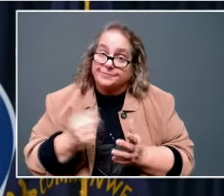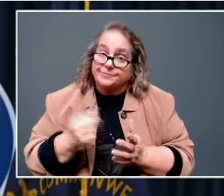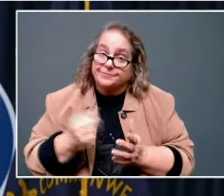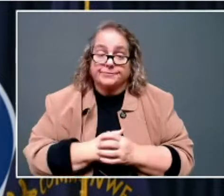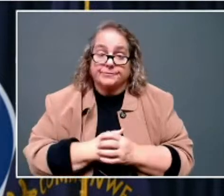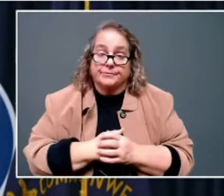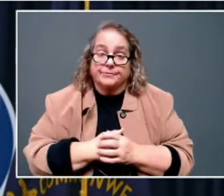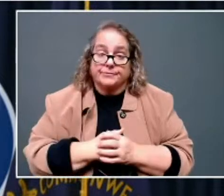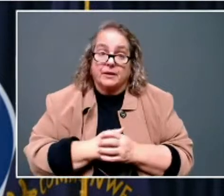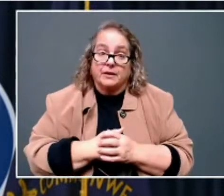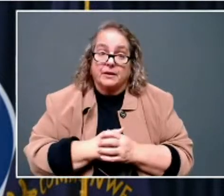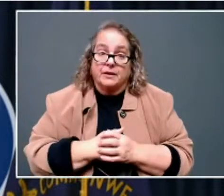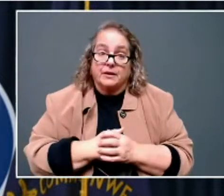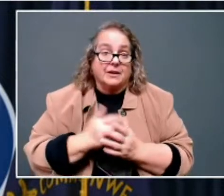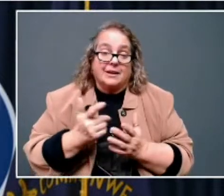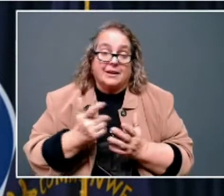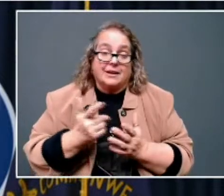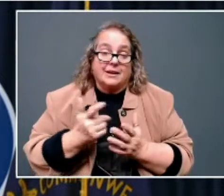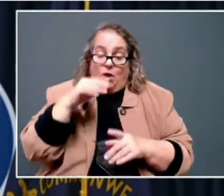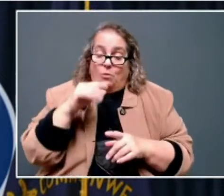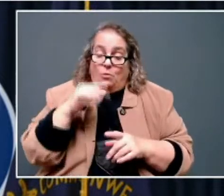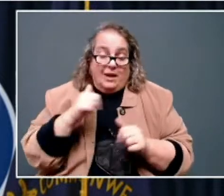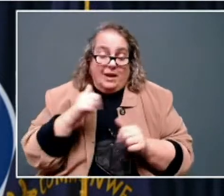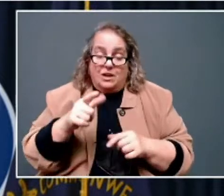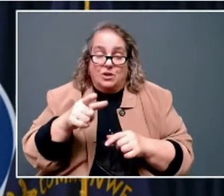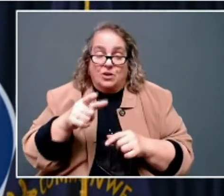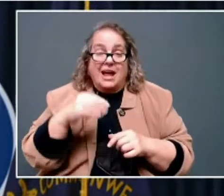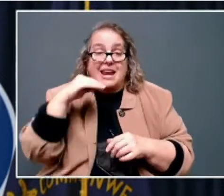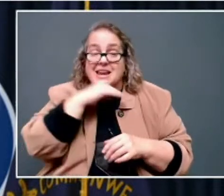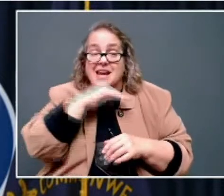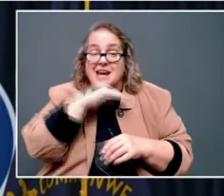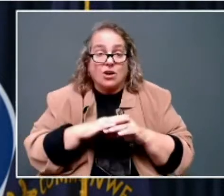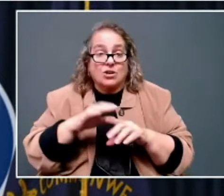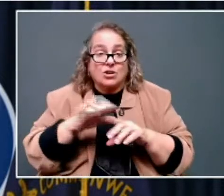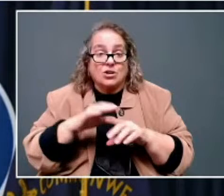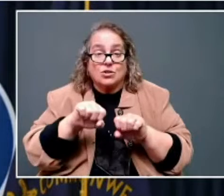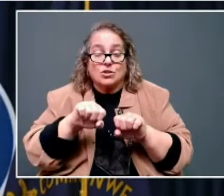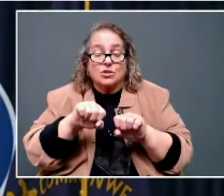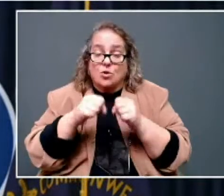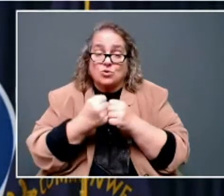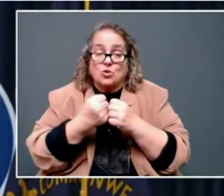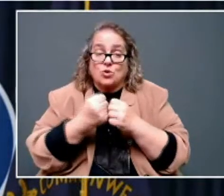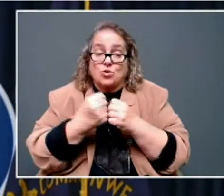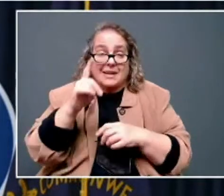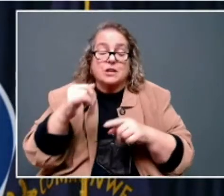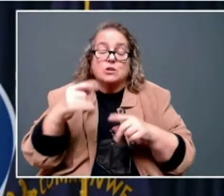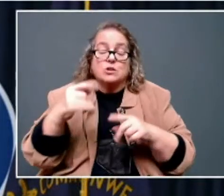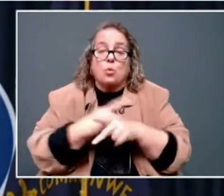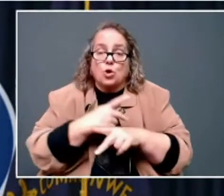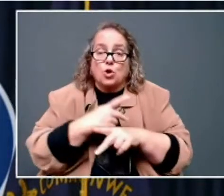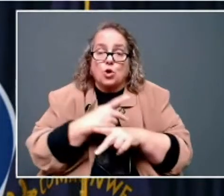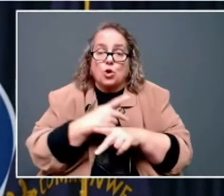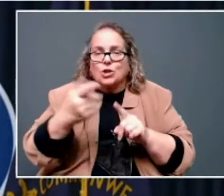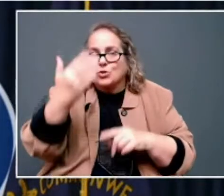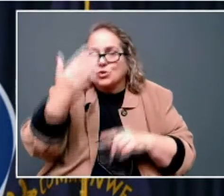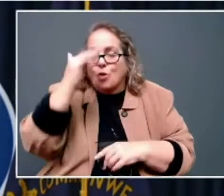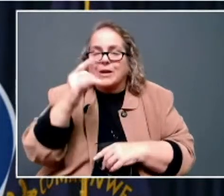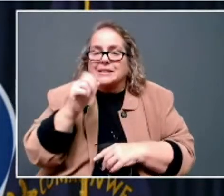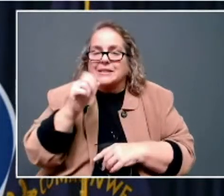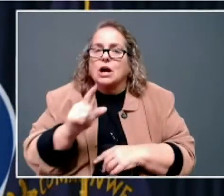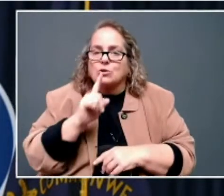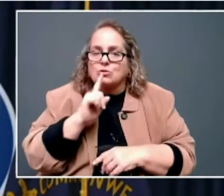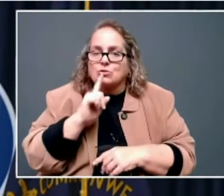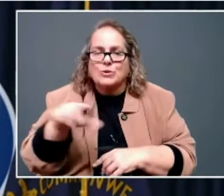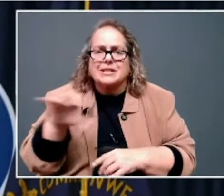simply lie on social media, it is worse when you know it is not true, and you're trying to take advantage of